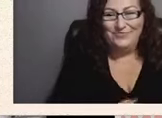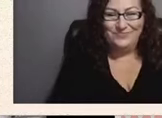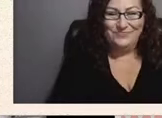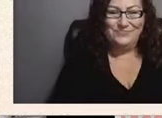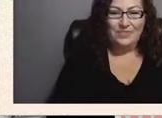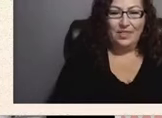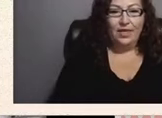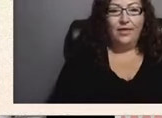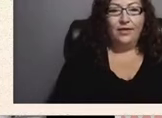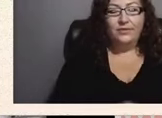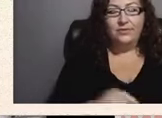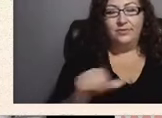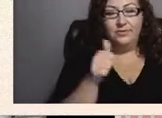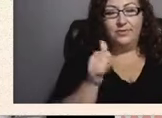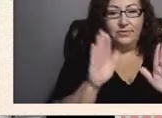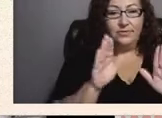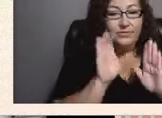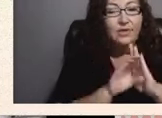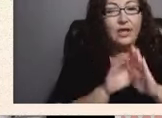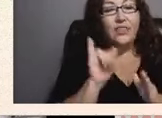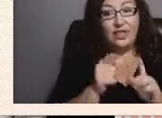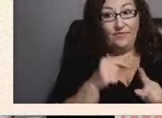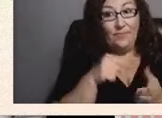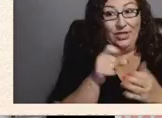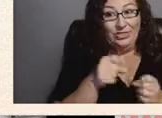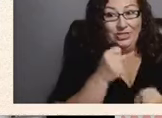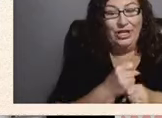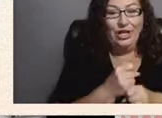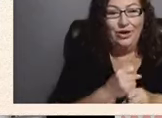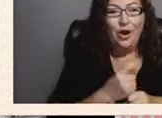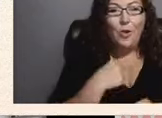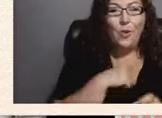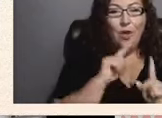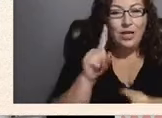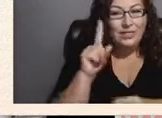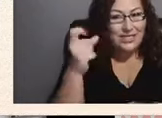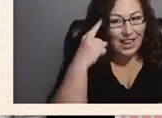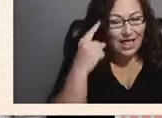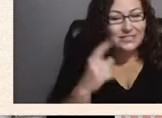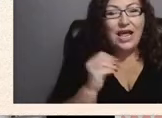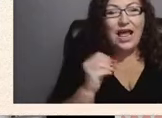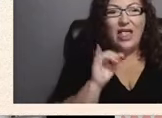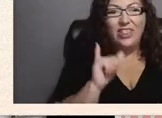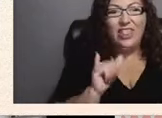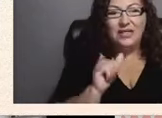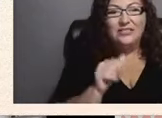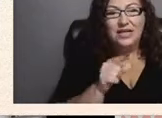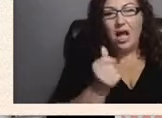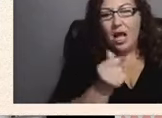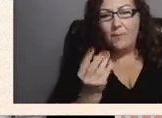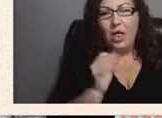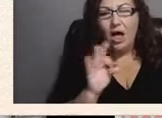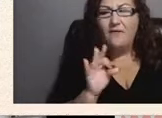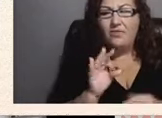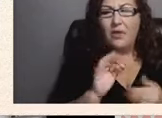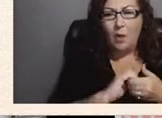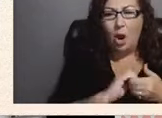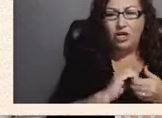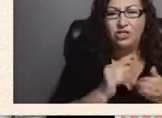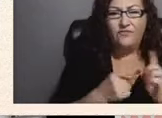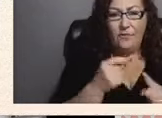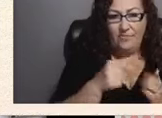Here's another really great picture. This was from this year when we were in Tallahassee. And those are a couple of the partners from this year's class on the